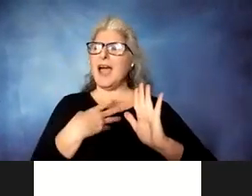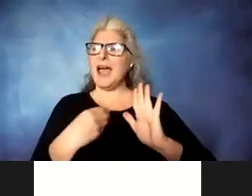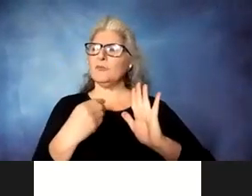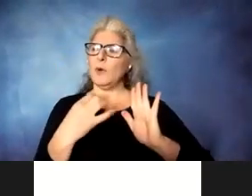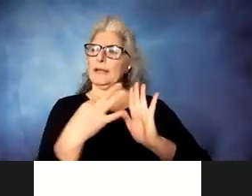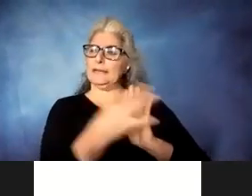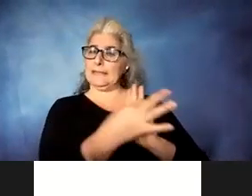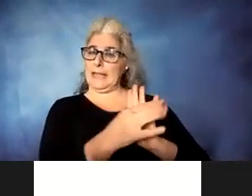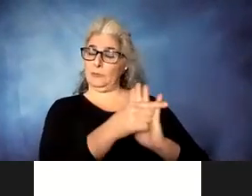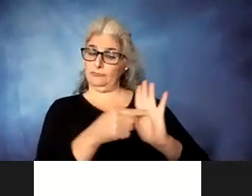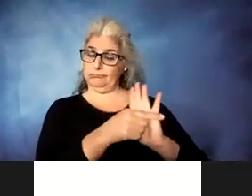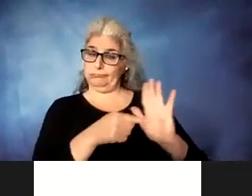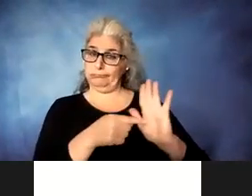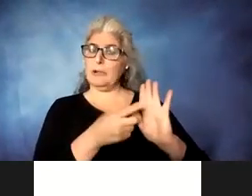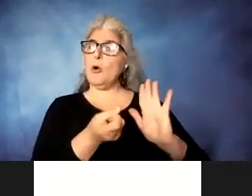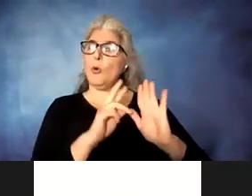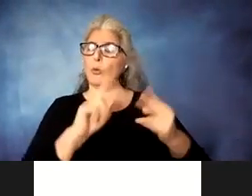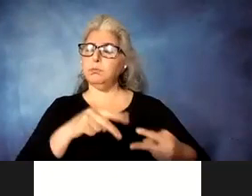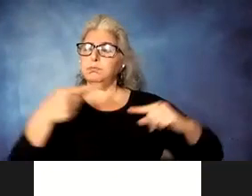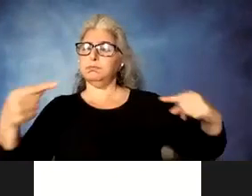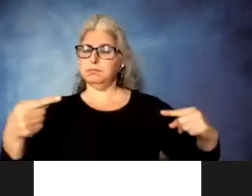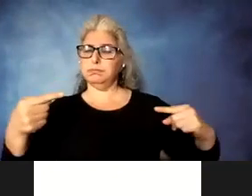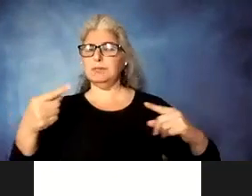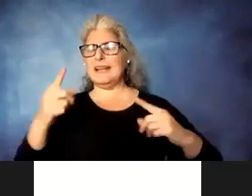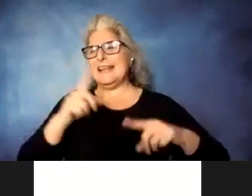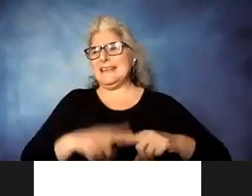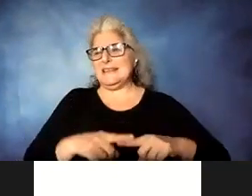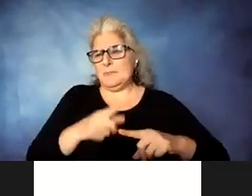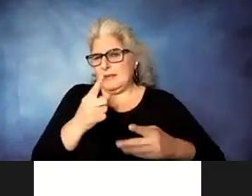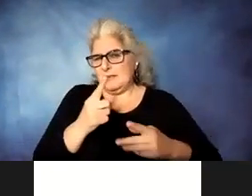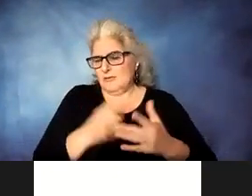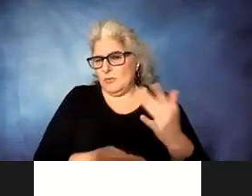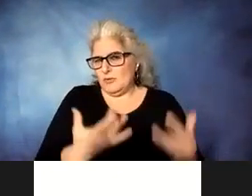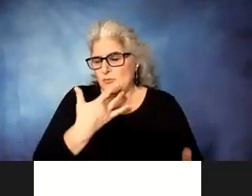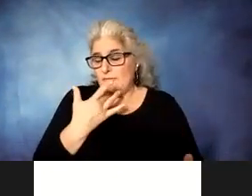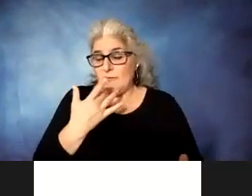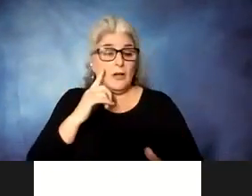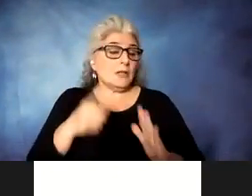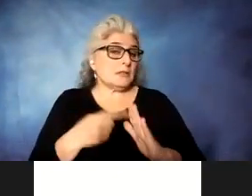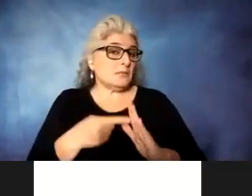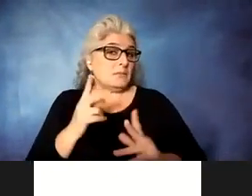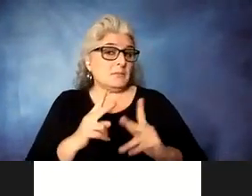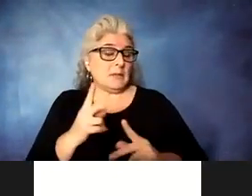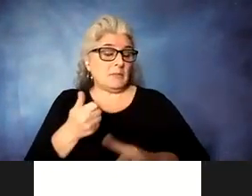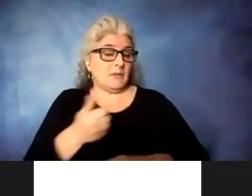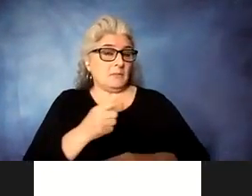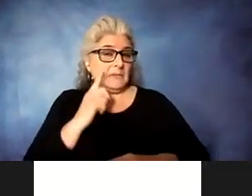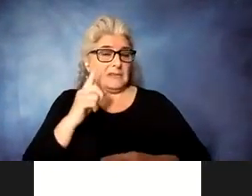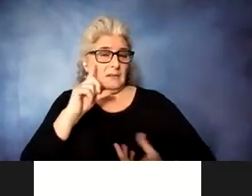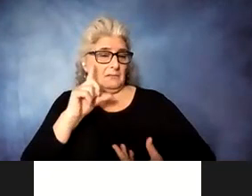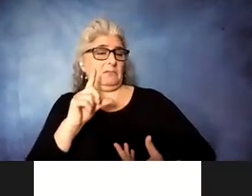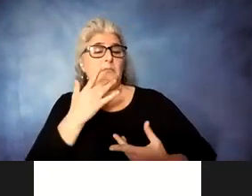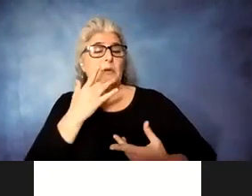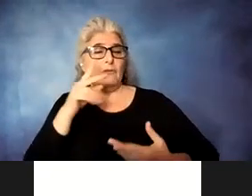And that screen is high contrast for individuals who that is a preferable way for